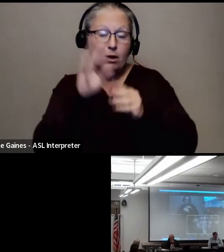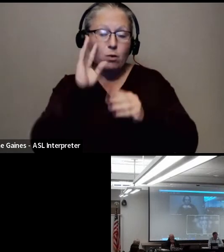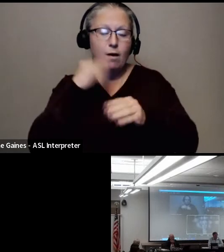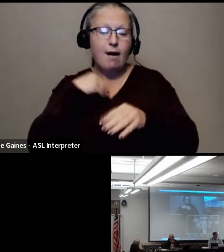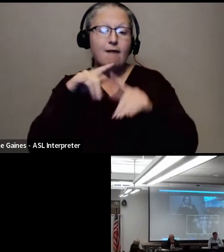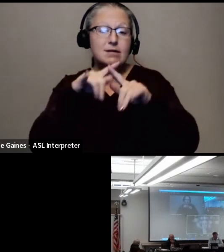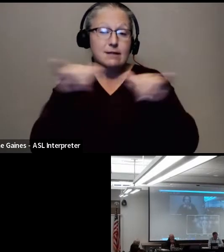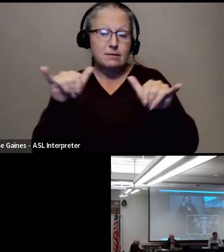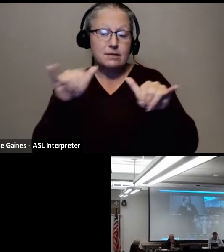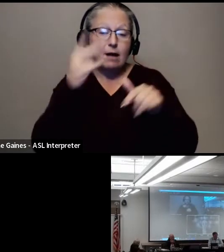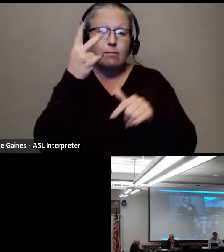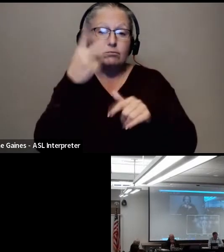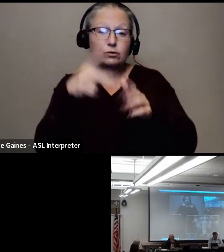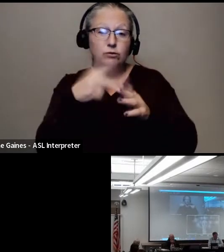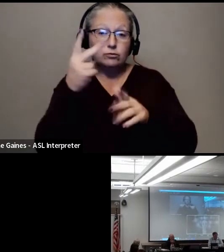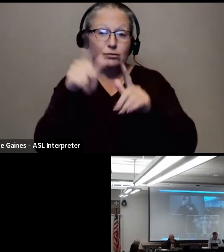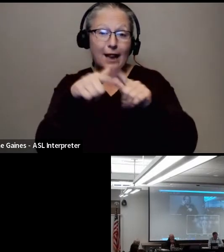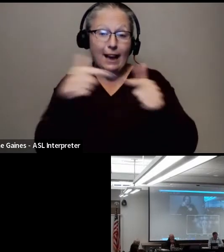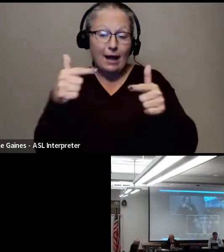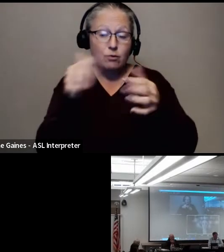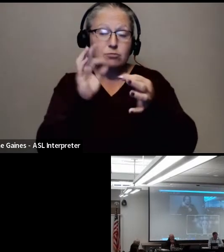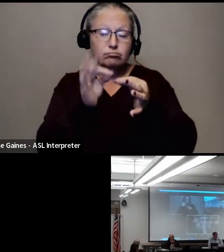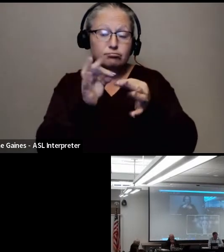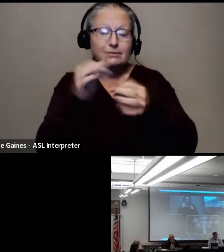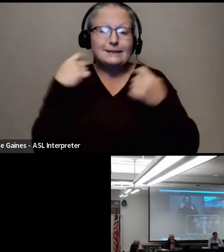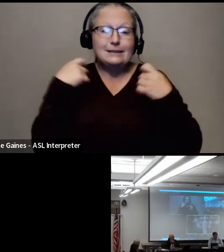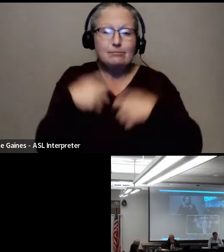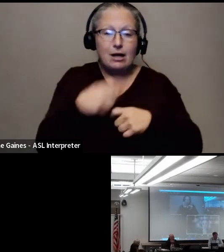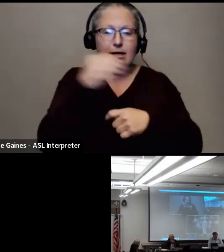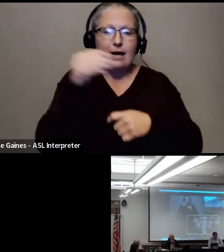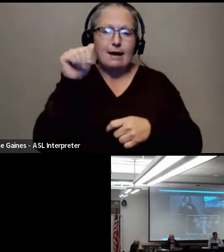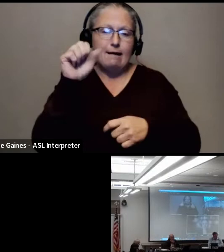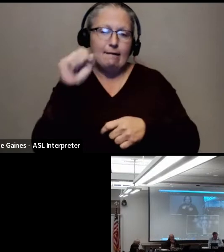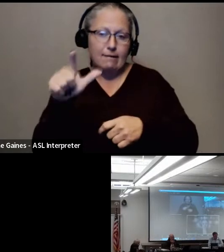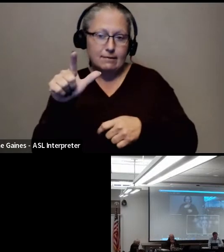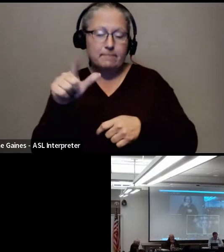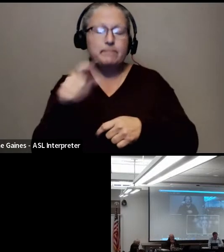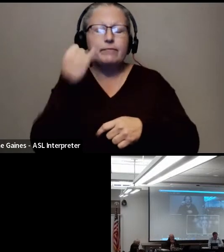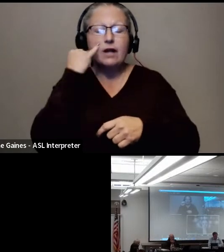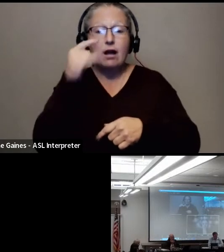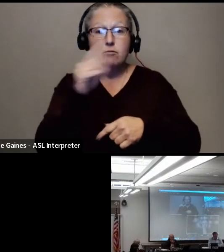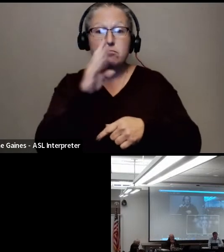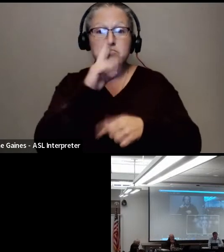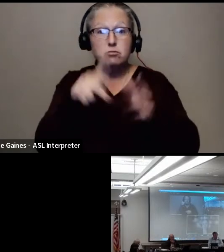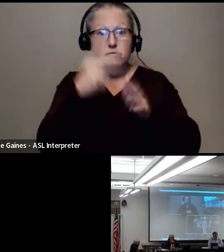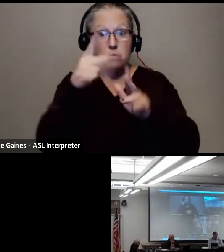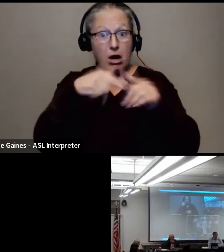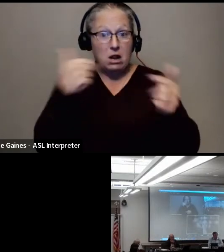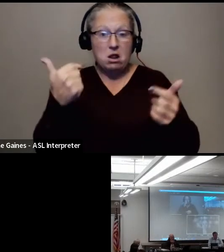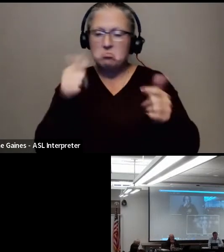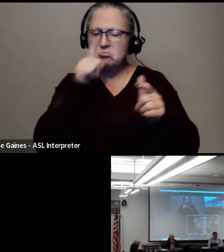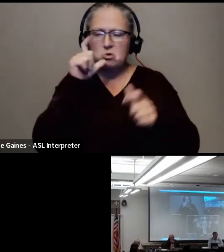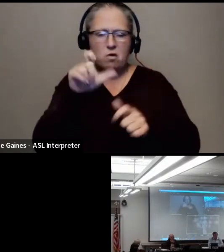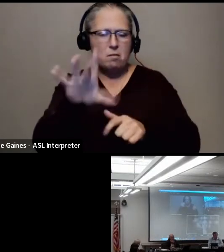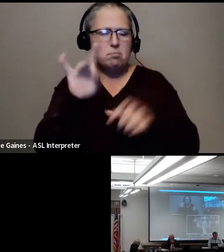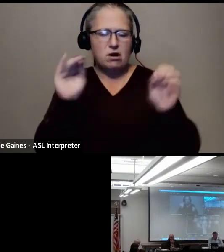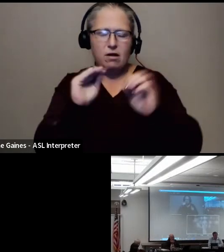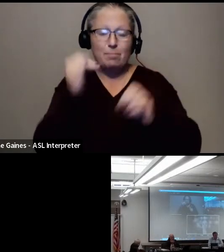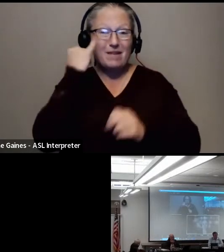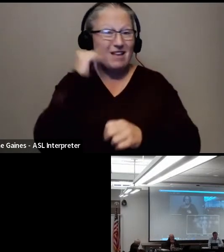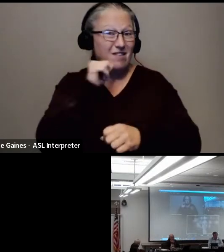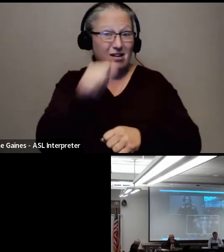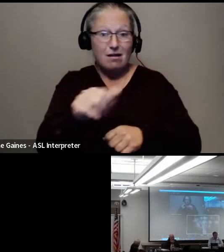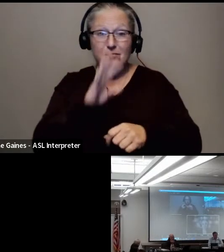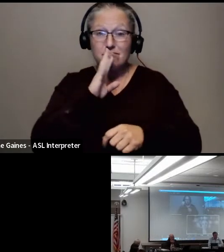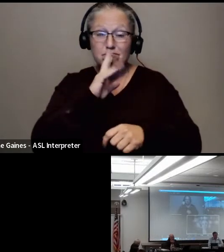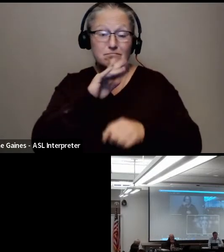simultaneous bidirectional interpretation in Spanish and American Sign Language. If you're bilingual, you don't have to do anything. But if you're not bilingual